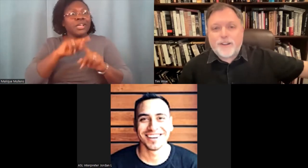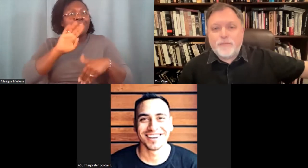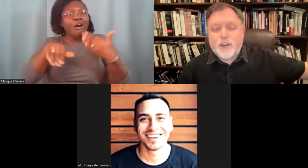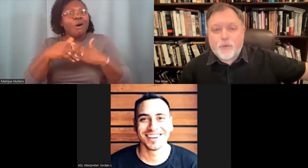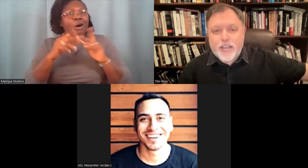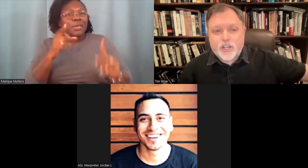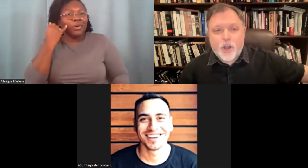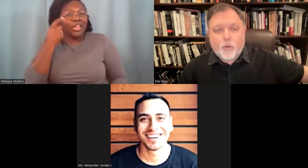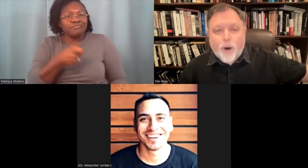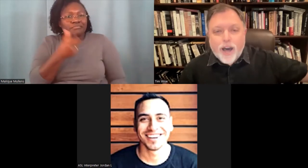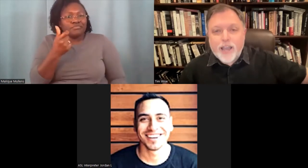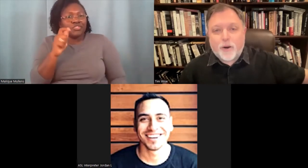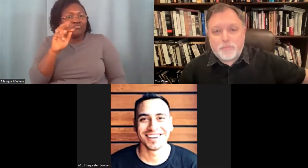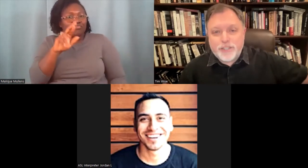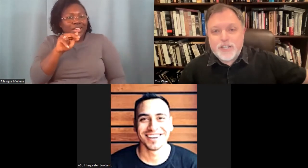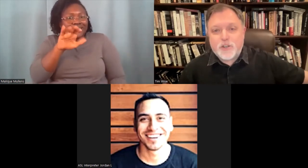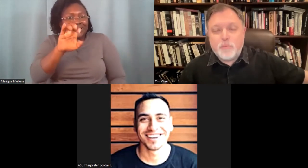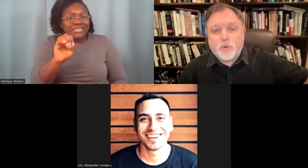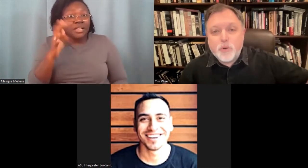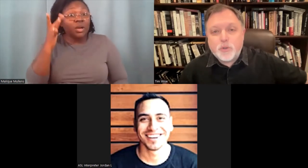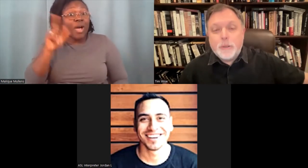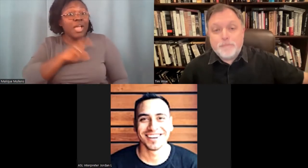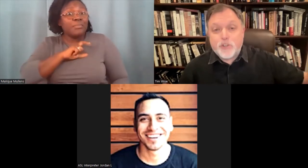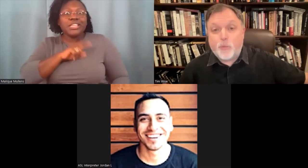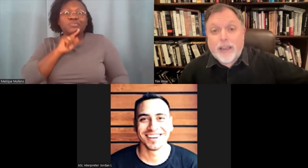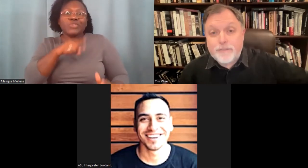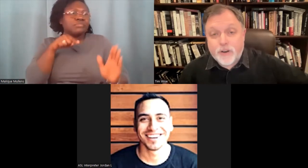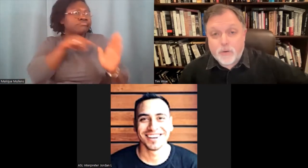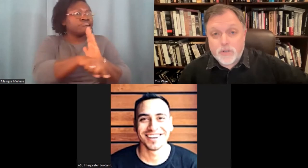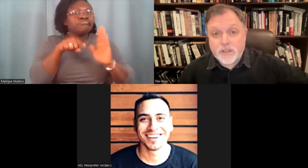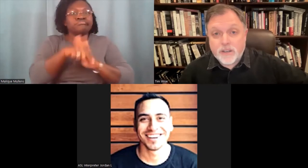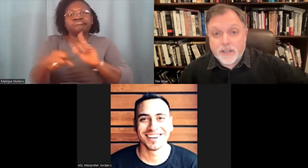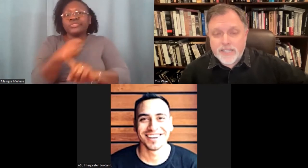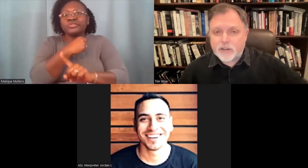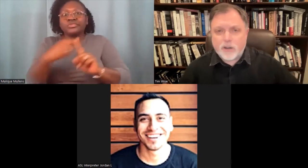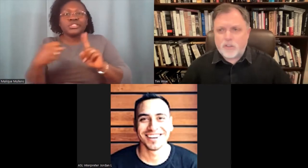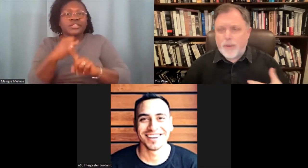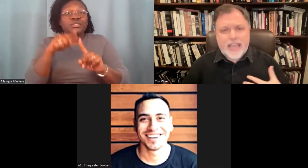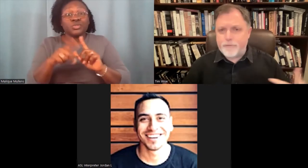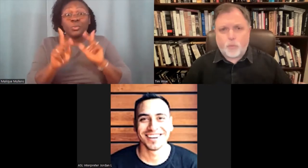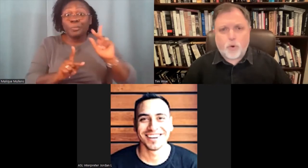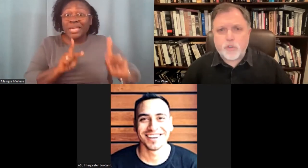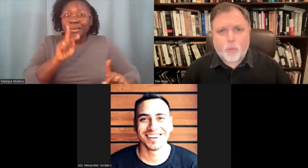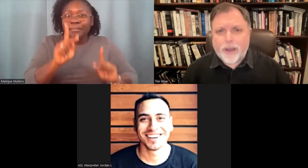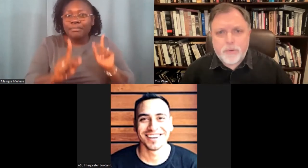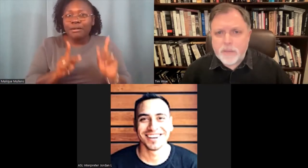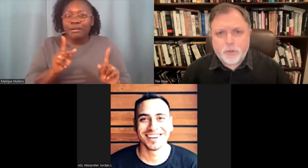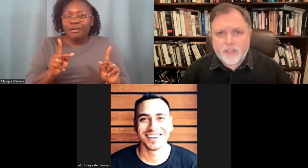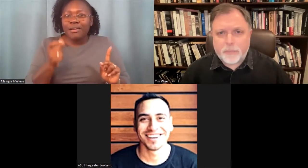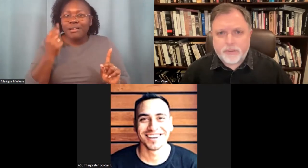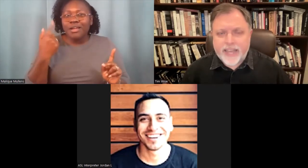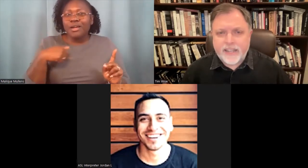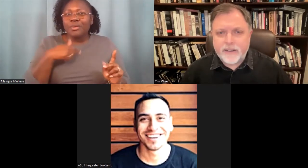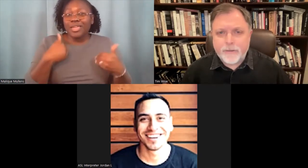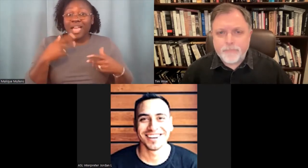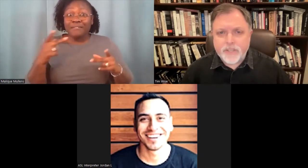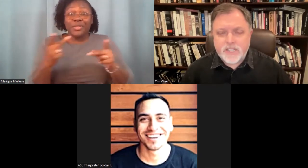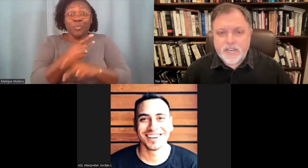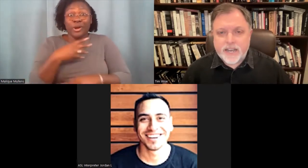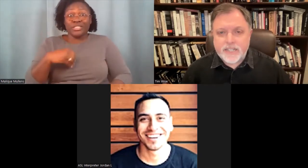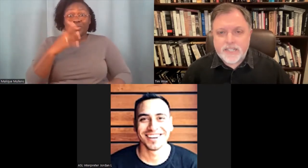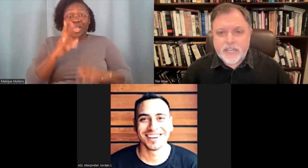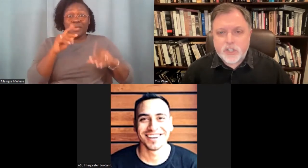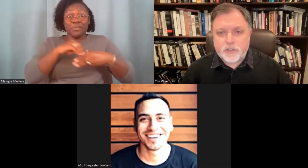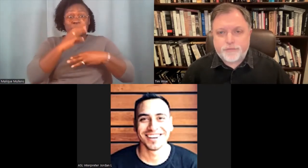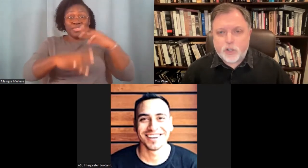race out of the equation. Why are police so brutal to white folks? Do we have the worst white people on the planet? Is